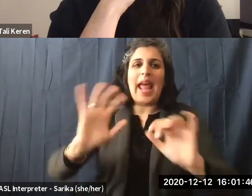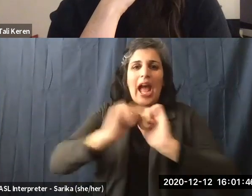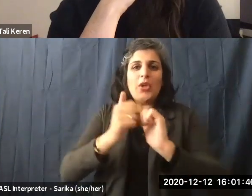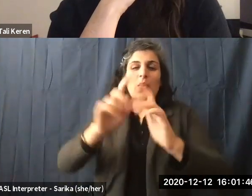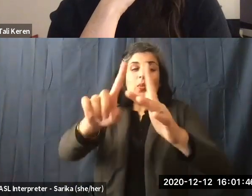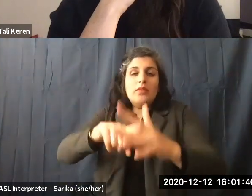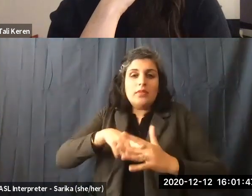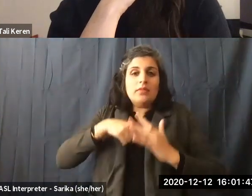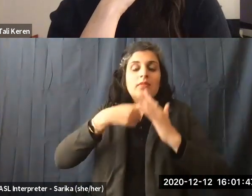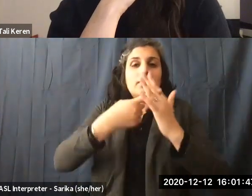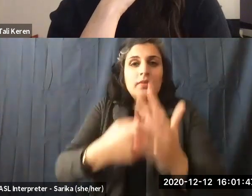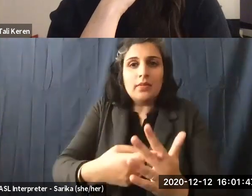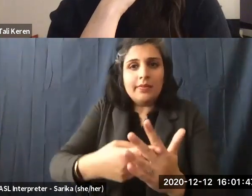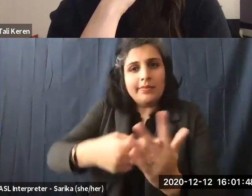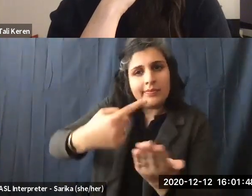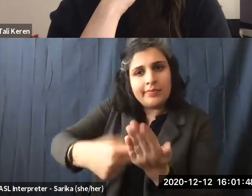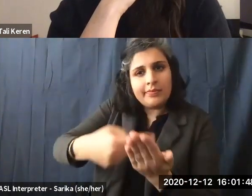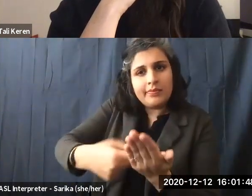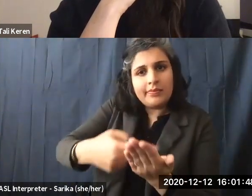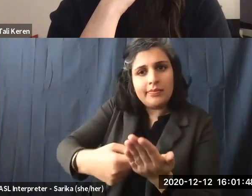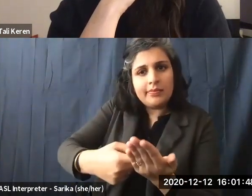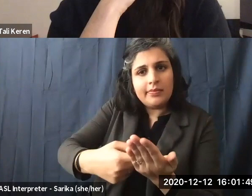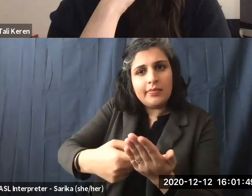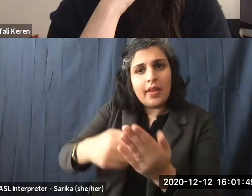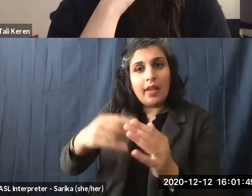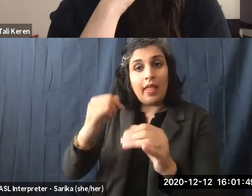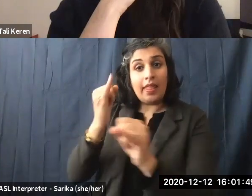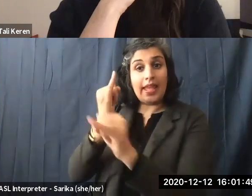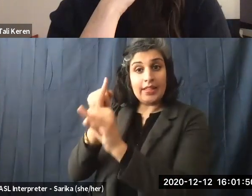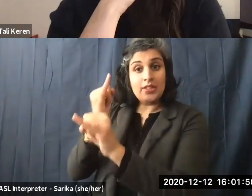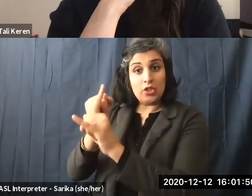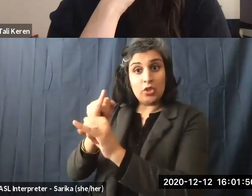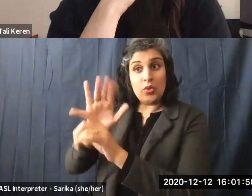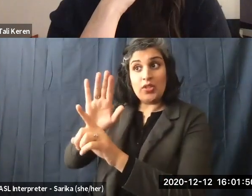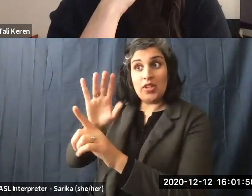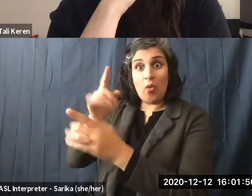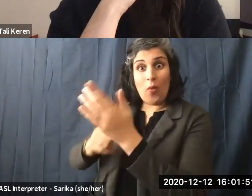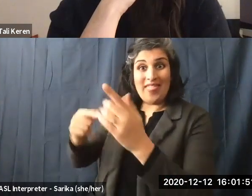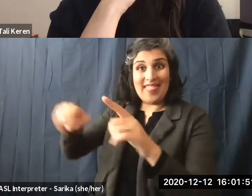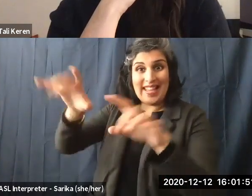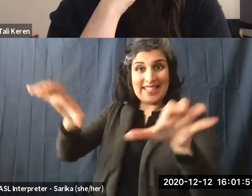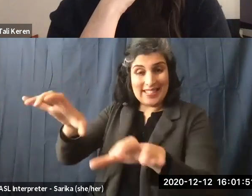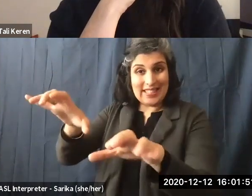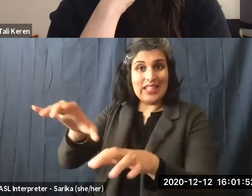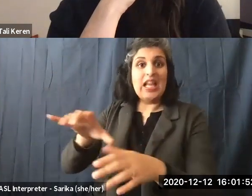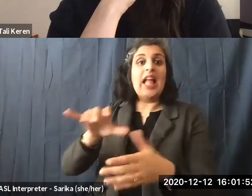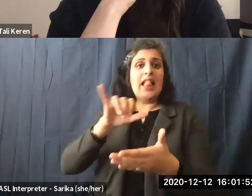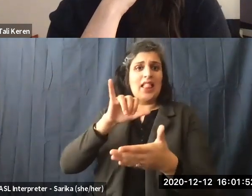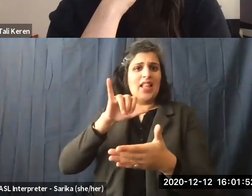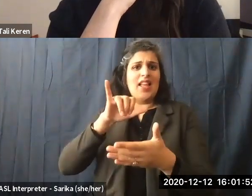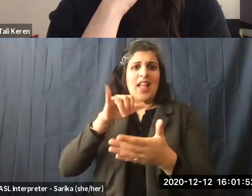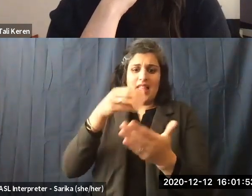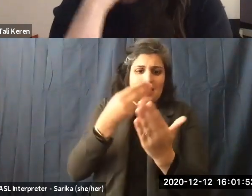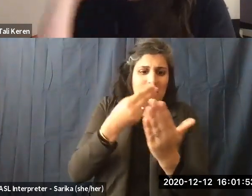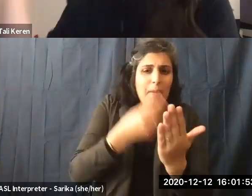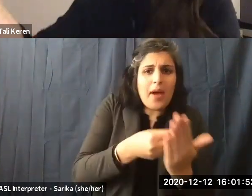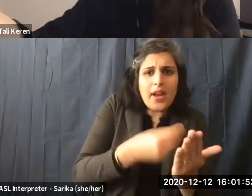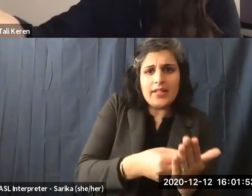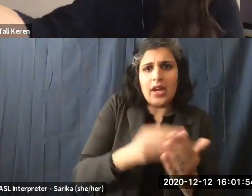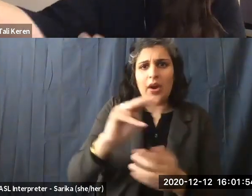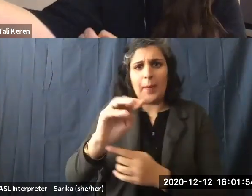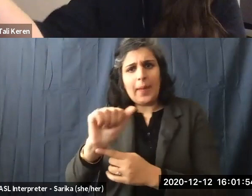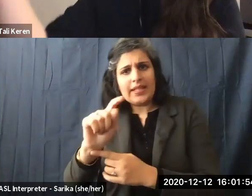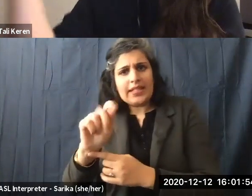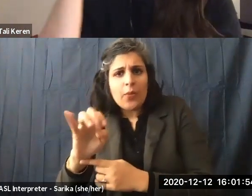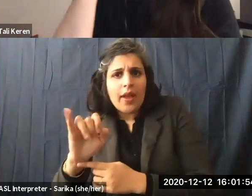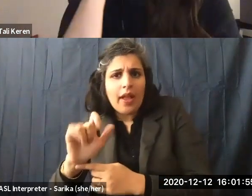for, um, the role of the institution? And I think it's by way of something that is monetary and material, and I don't think it